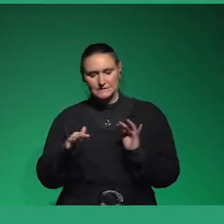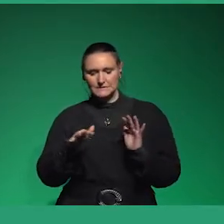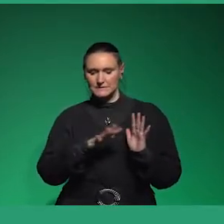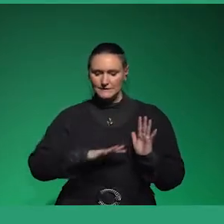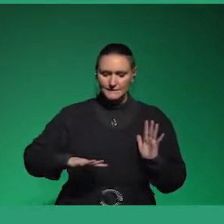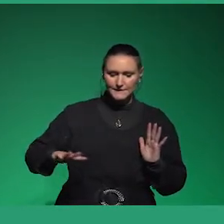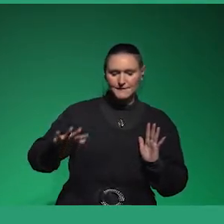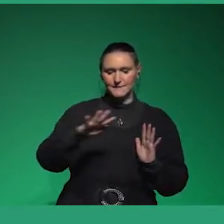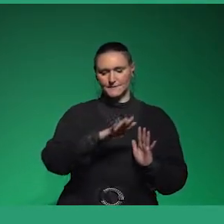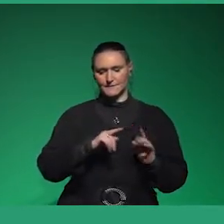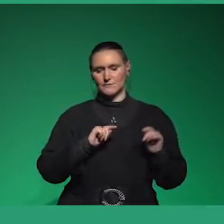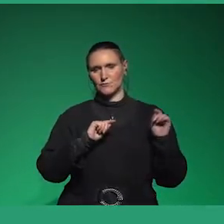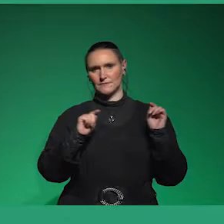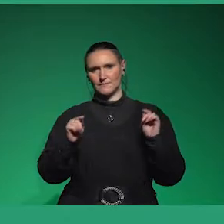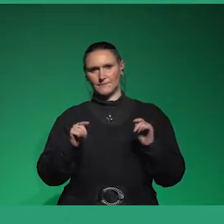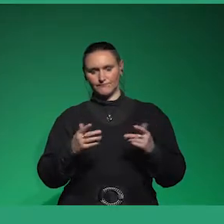city-state.